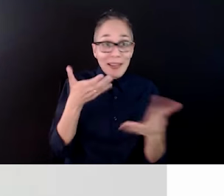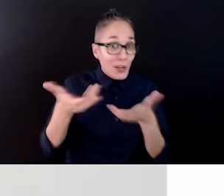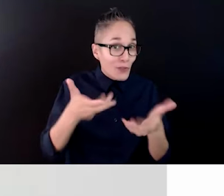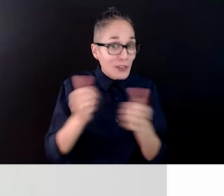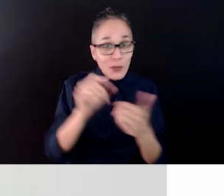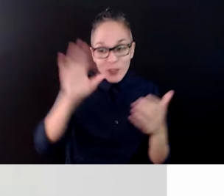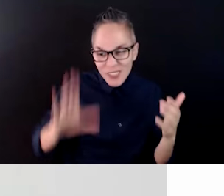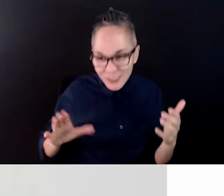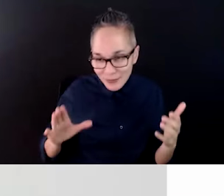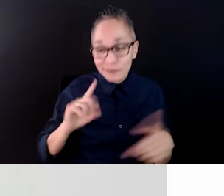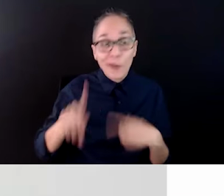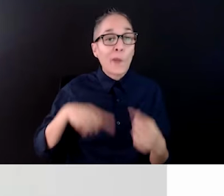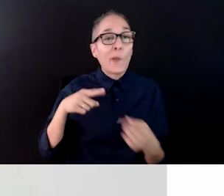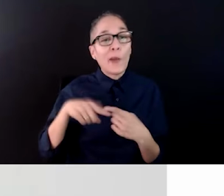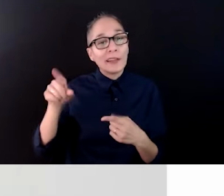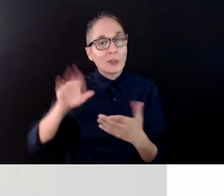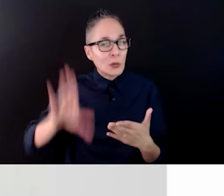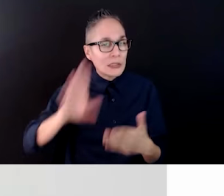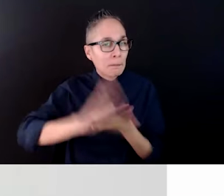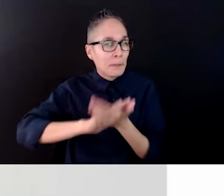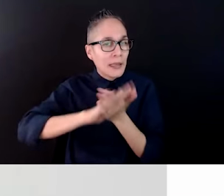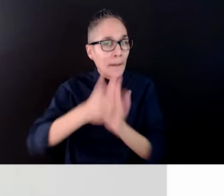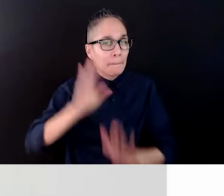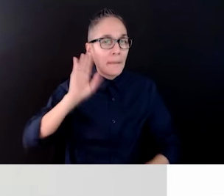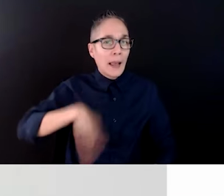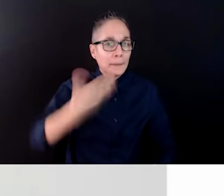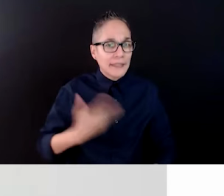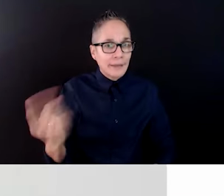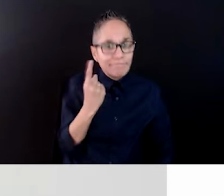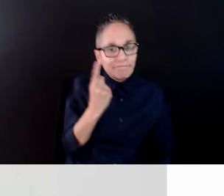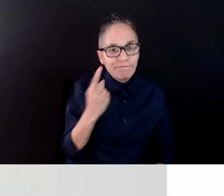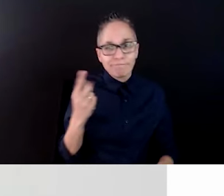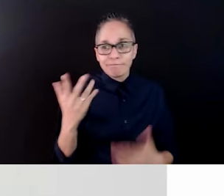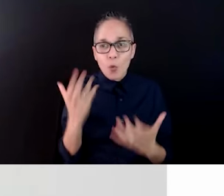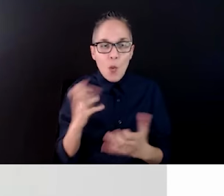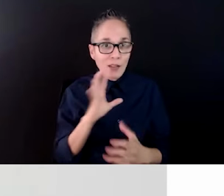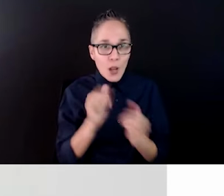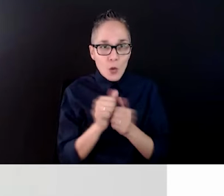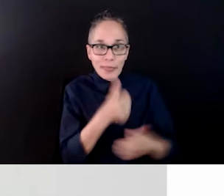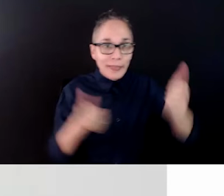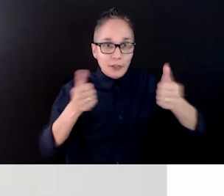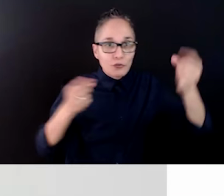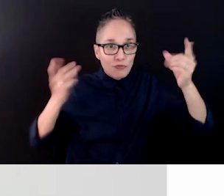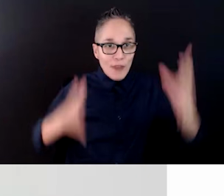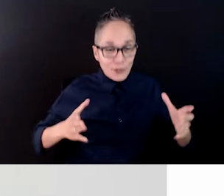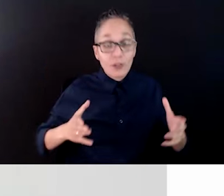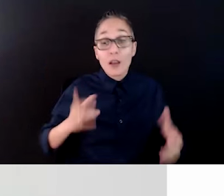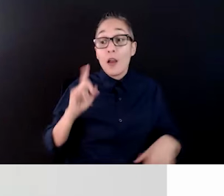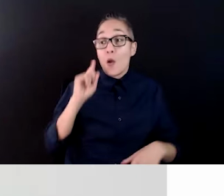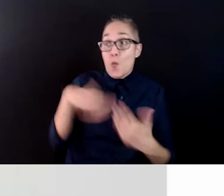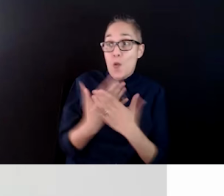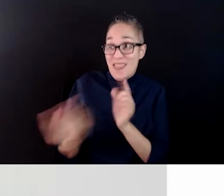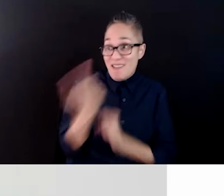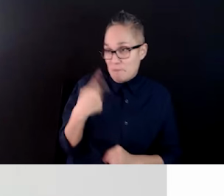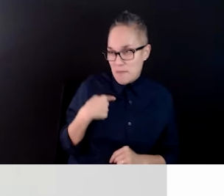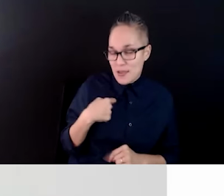was when they would get really, really upset and they would want to talk to my director. But by the time they got to me, I was